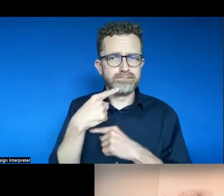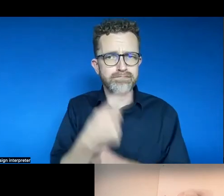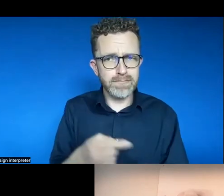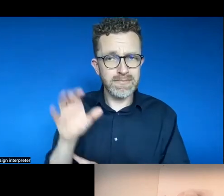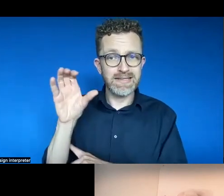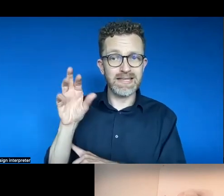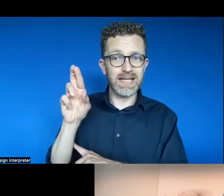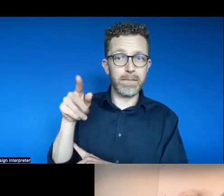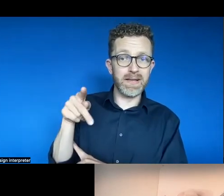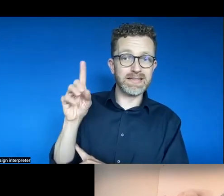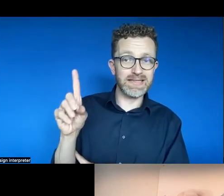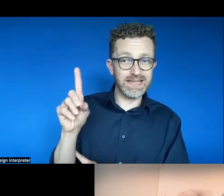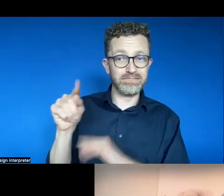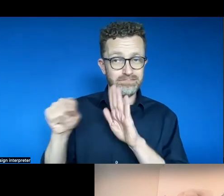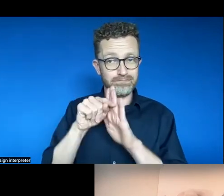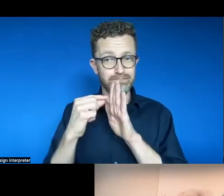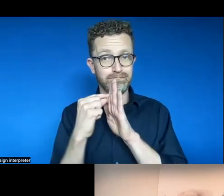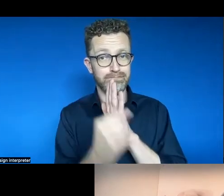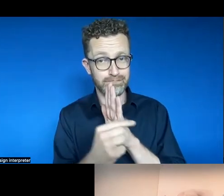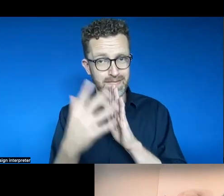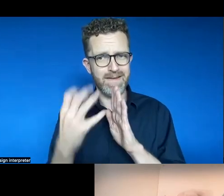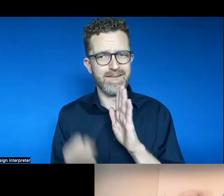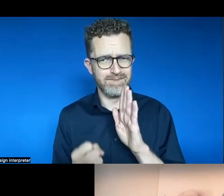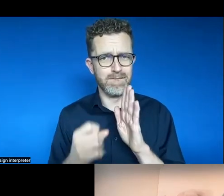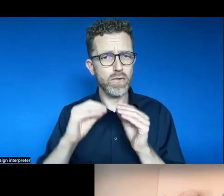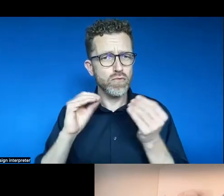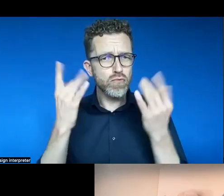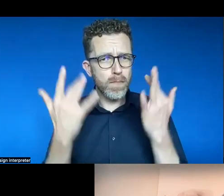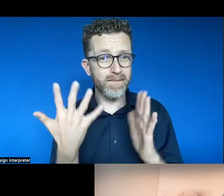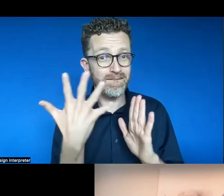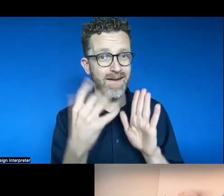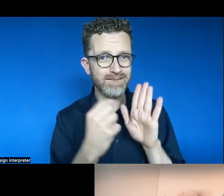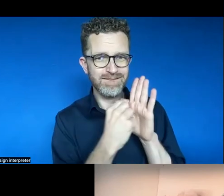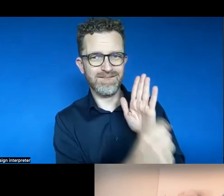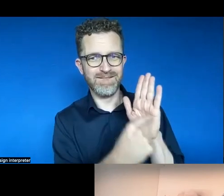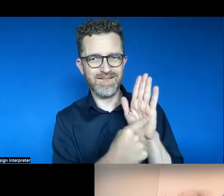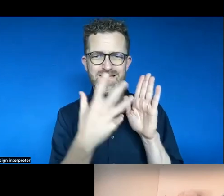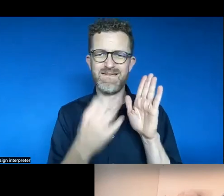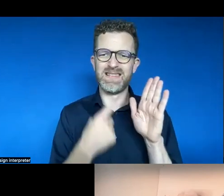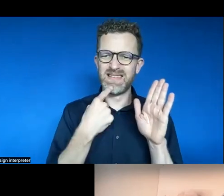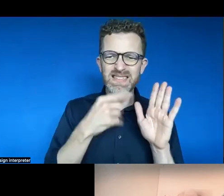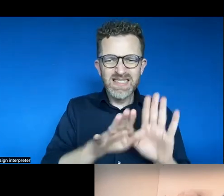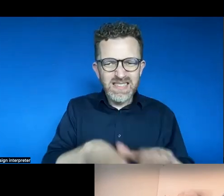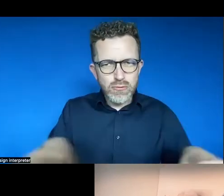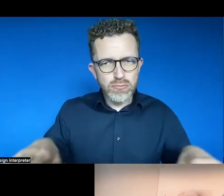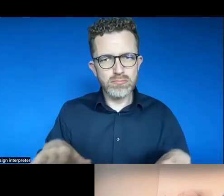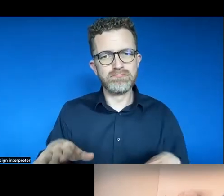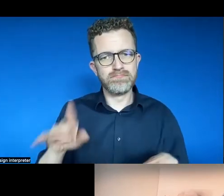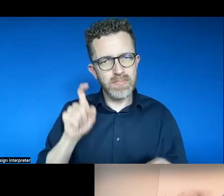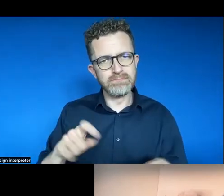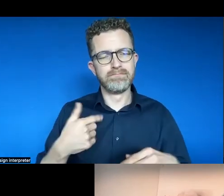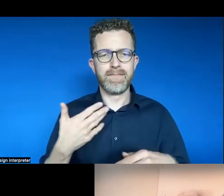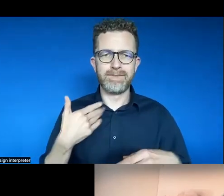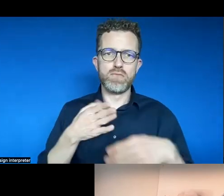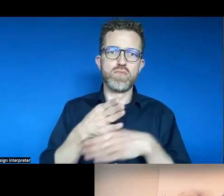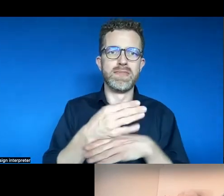you address some other issues? For example, some people still believe that